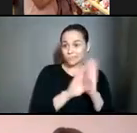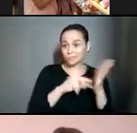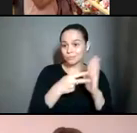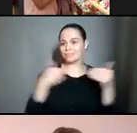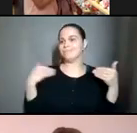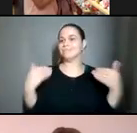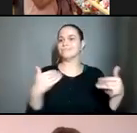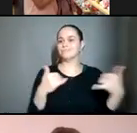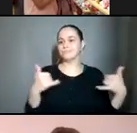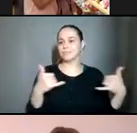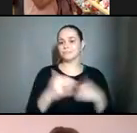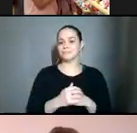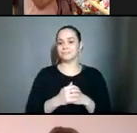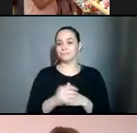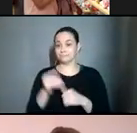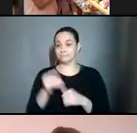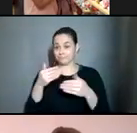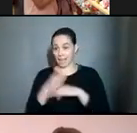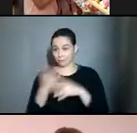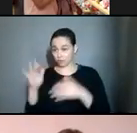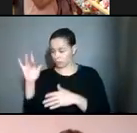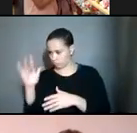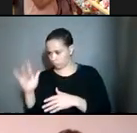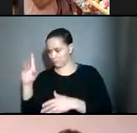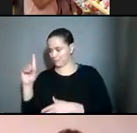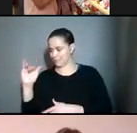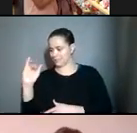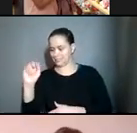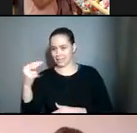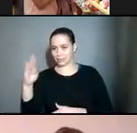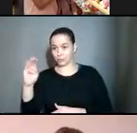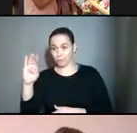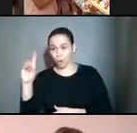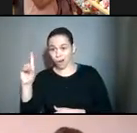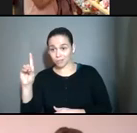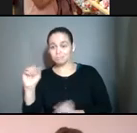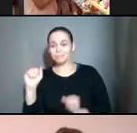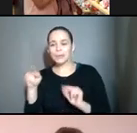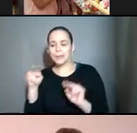Once you've opened the Family Dashboard, you can monitor your child's progress.